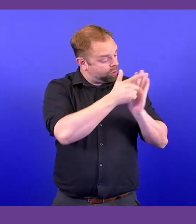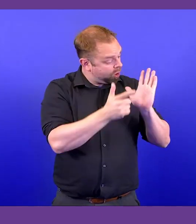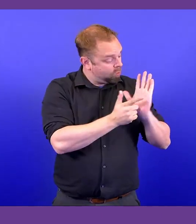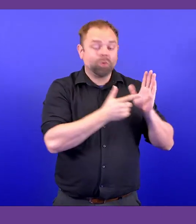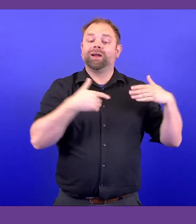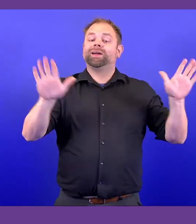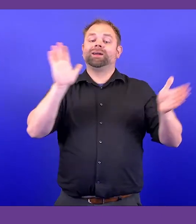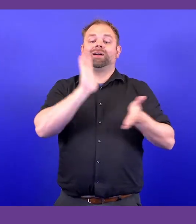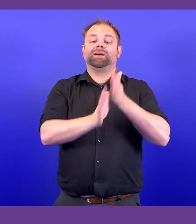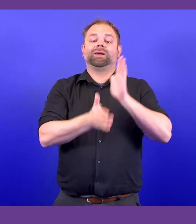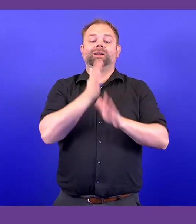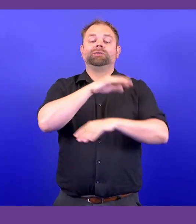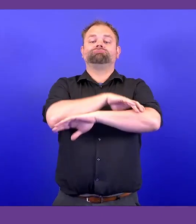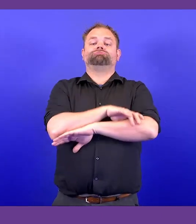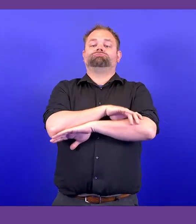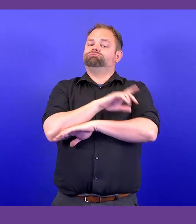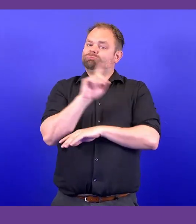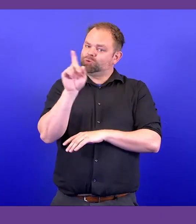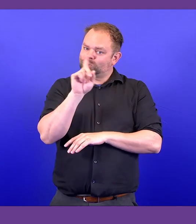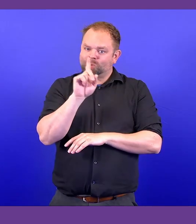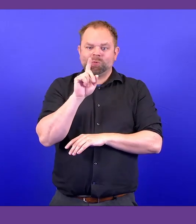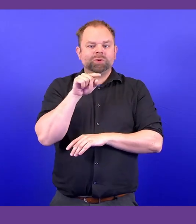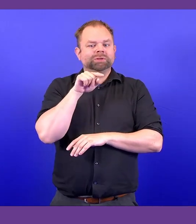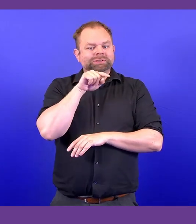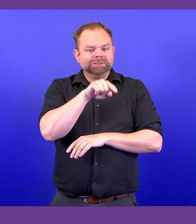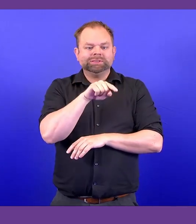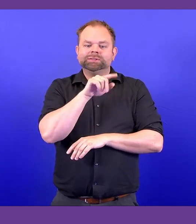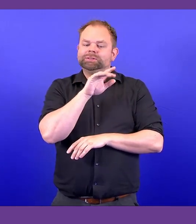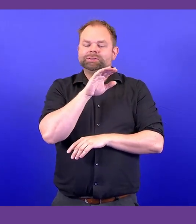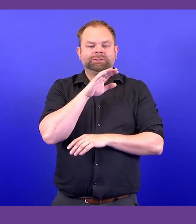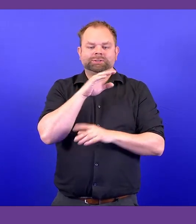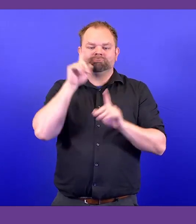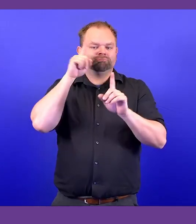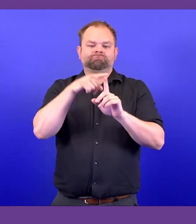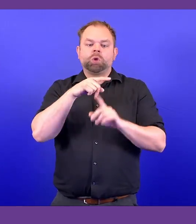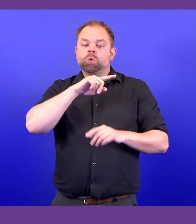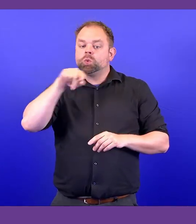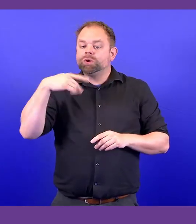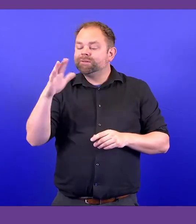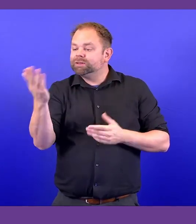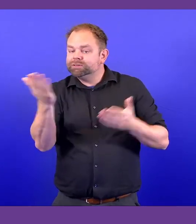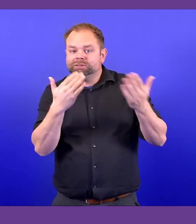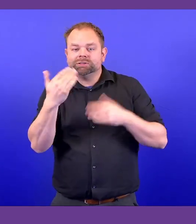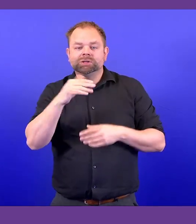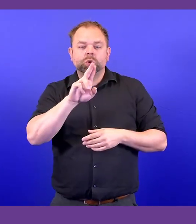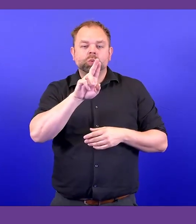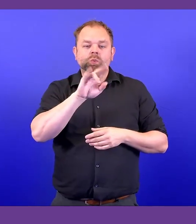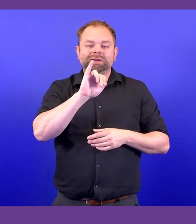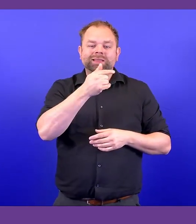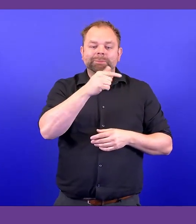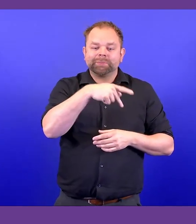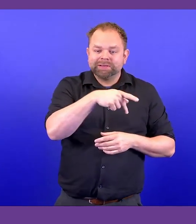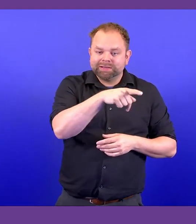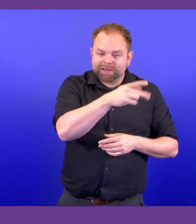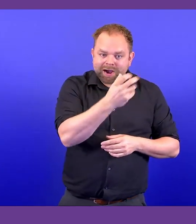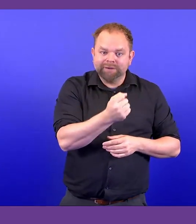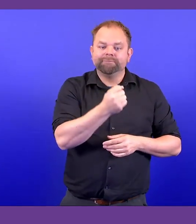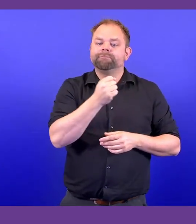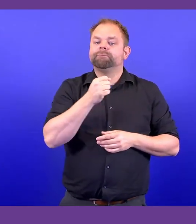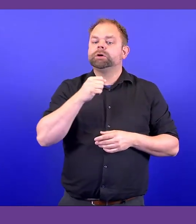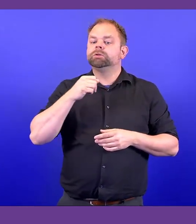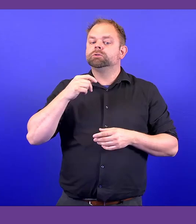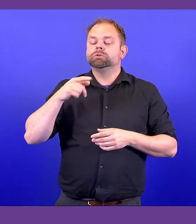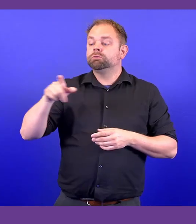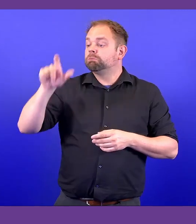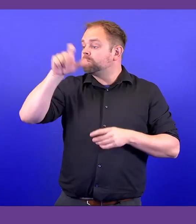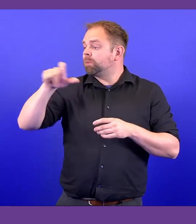how better to include people with disabilities, not just in a nice little panel that says, yes, we think this is lovely, but right